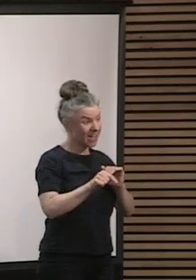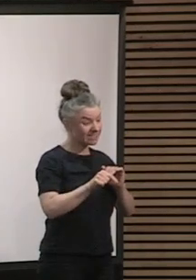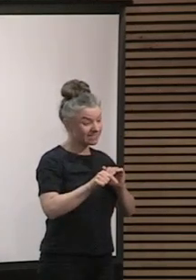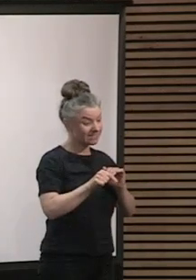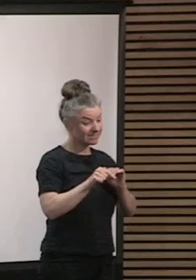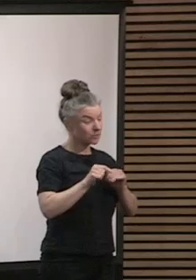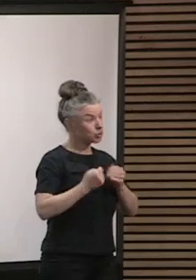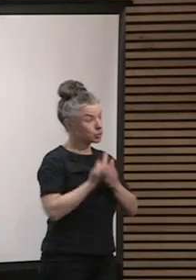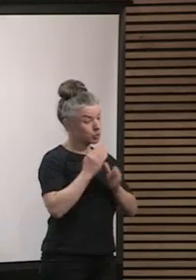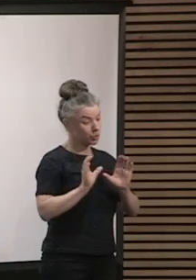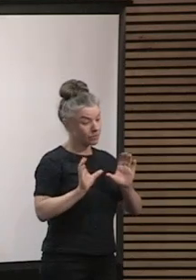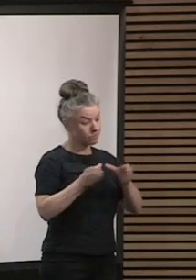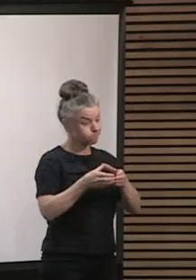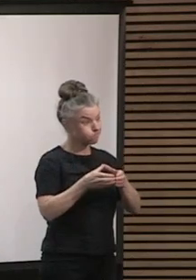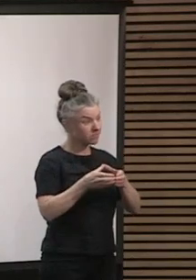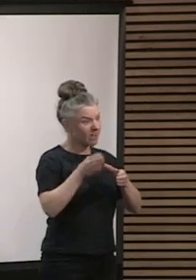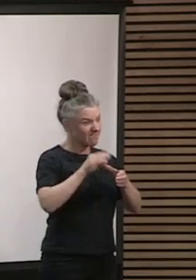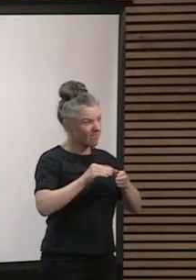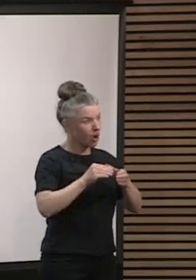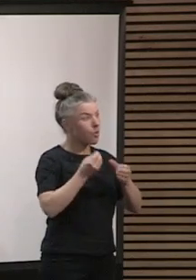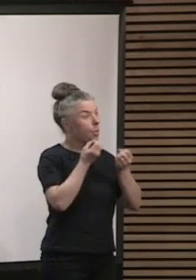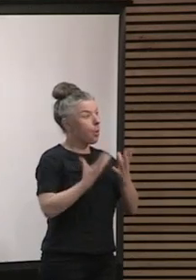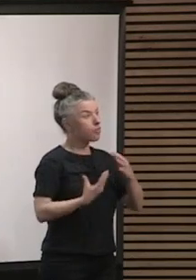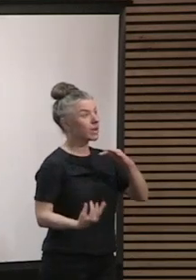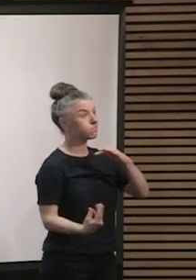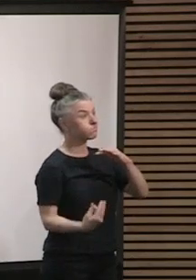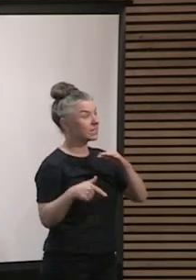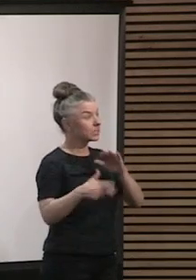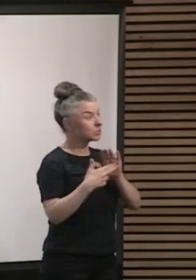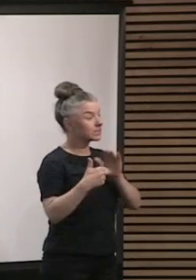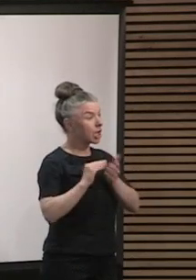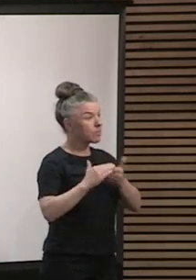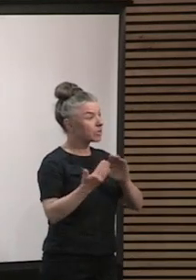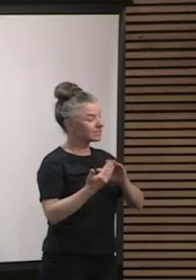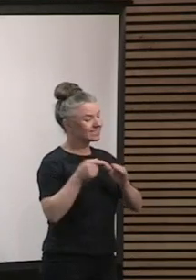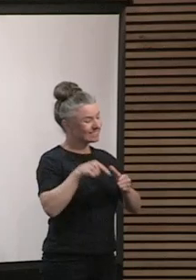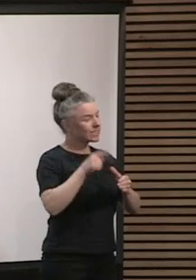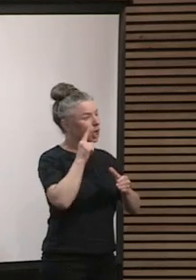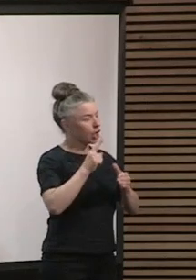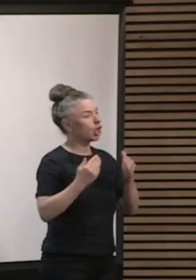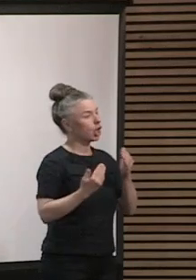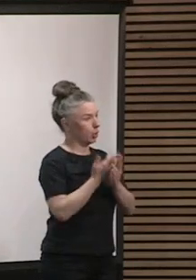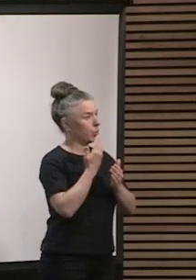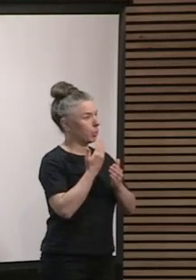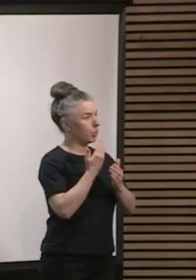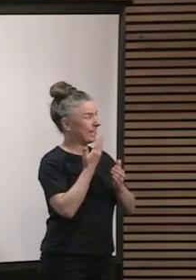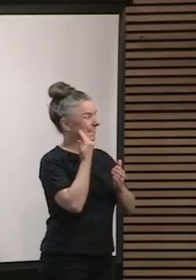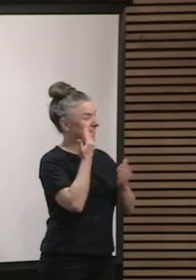being dormant or of a burning ember in our community. It appears to be new to New